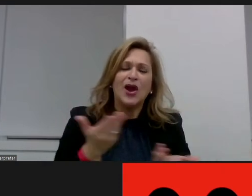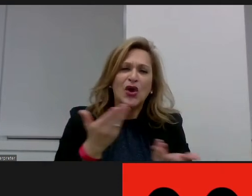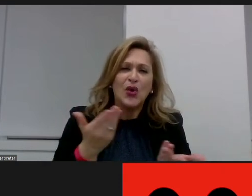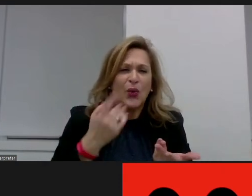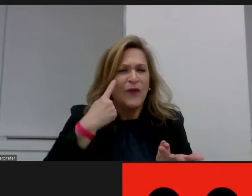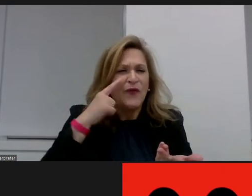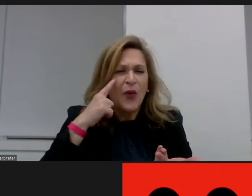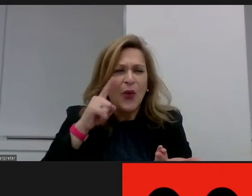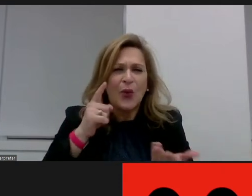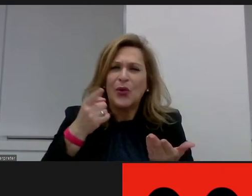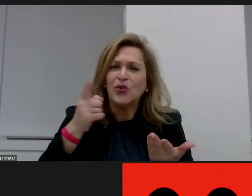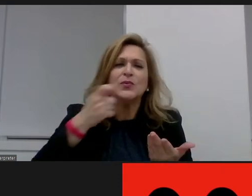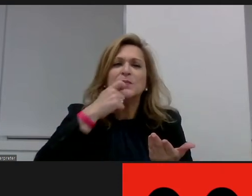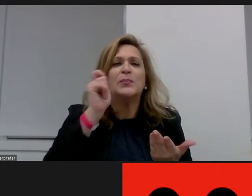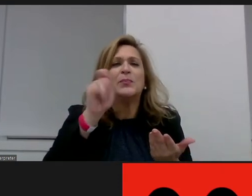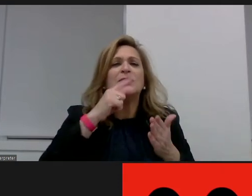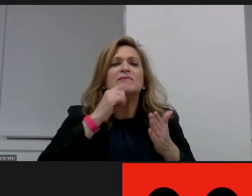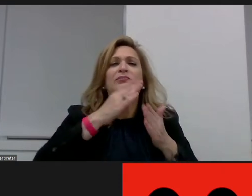Hello?